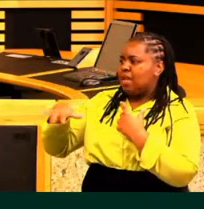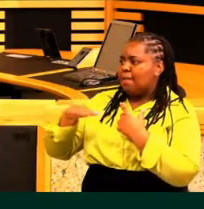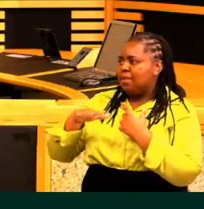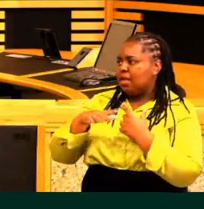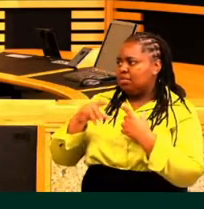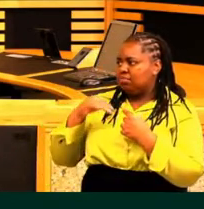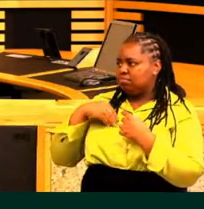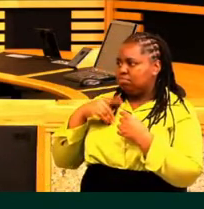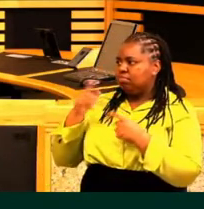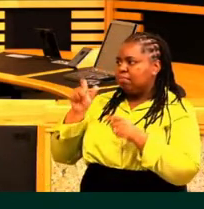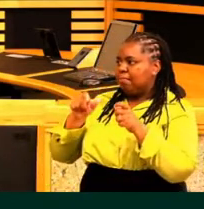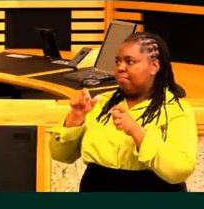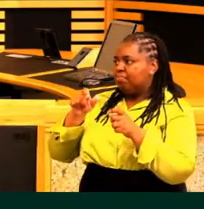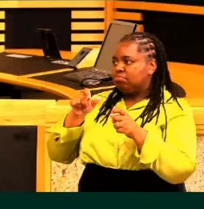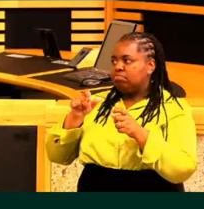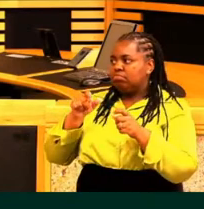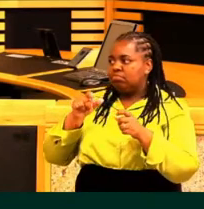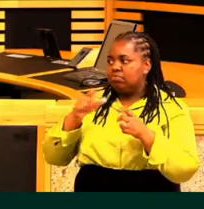people